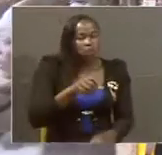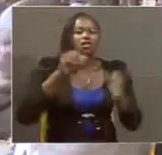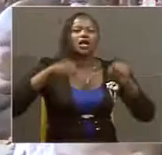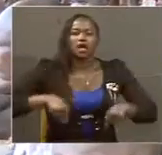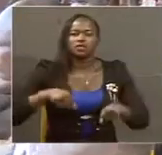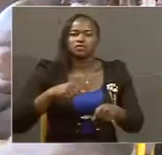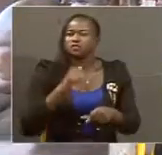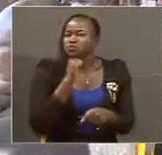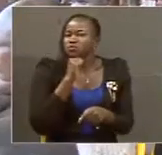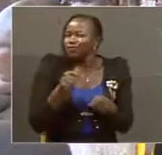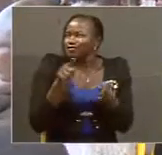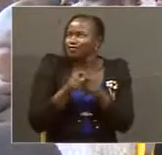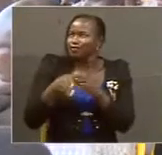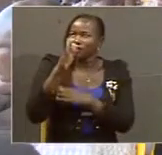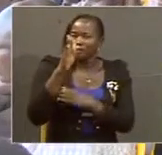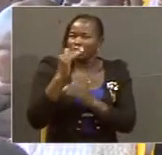But